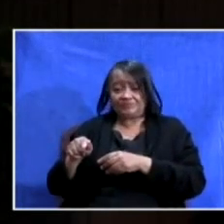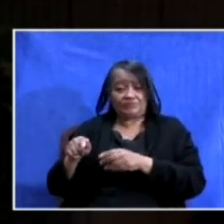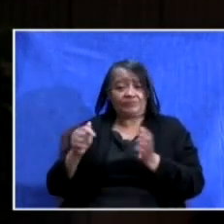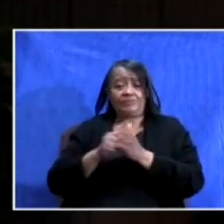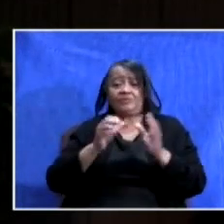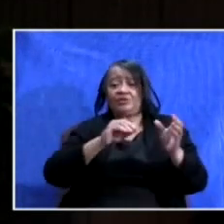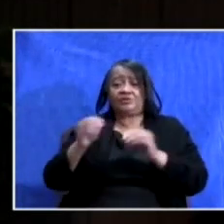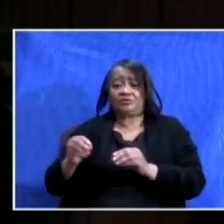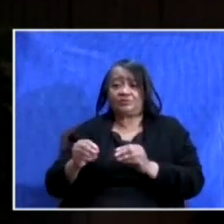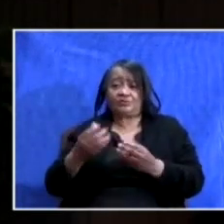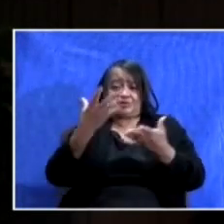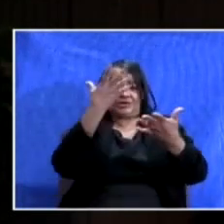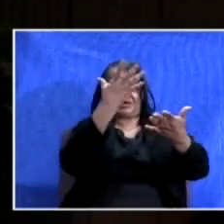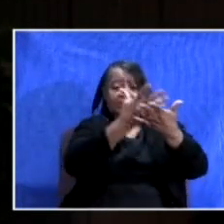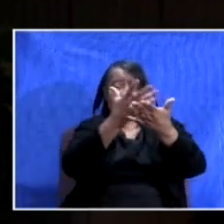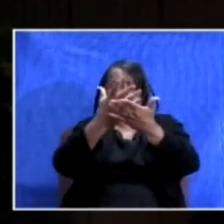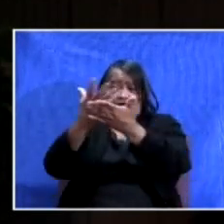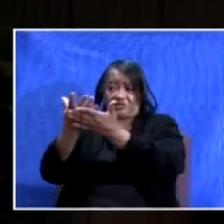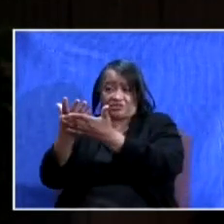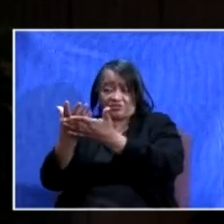And you put me in cages.